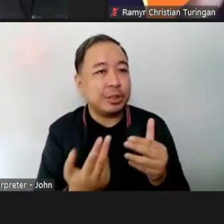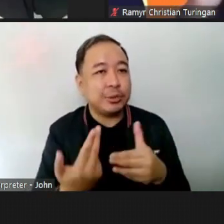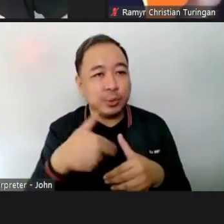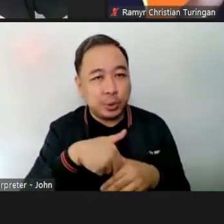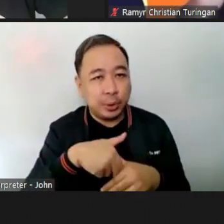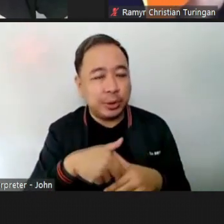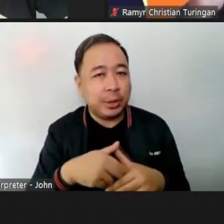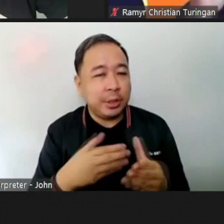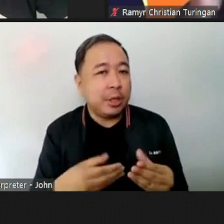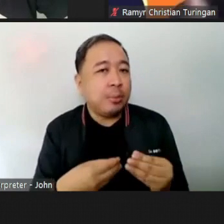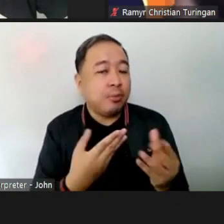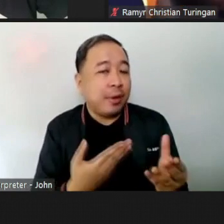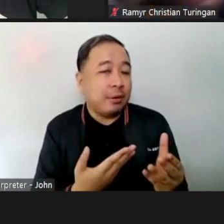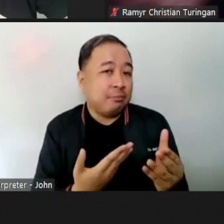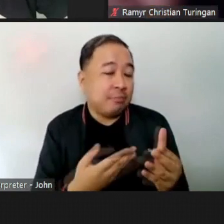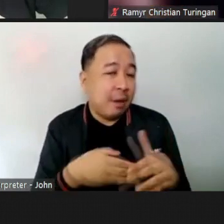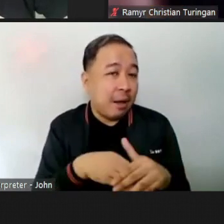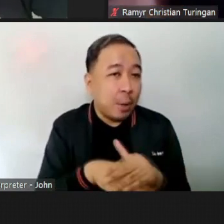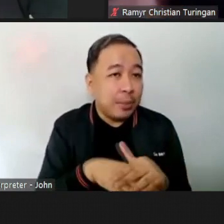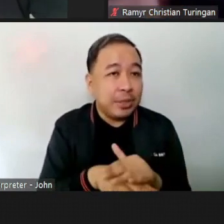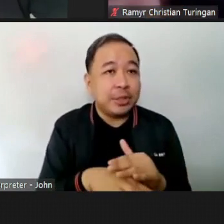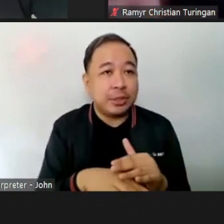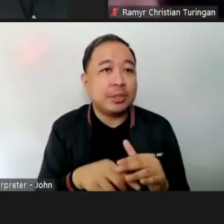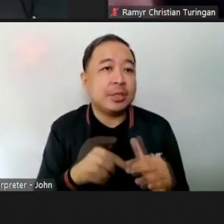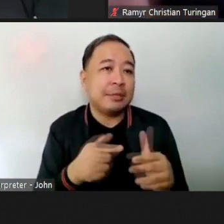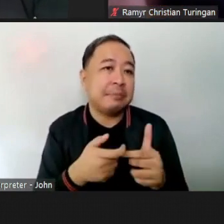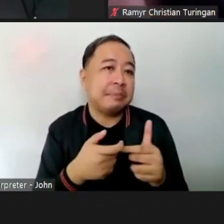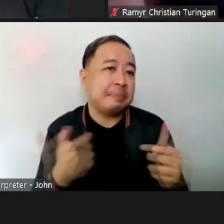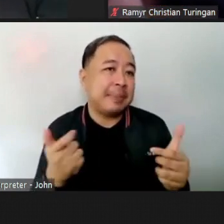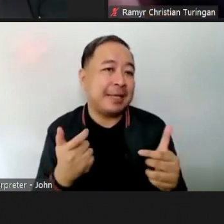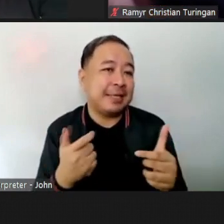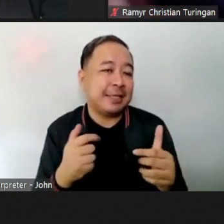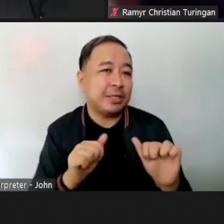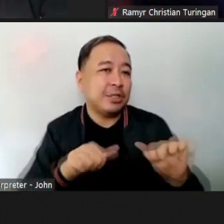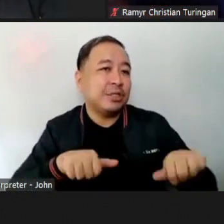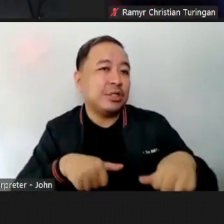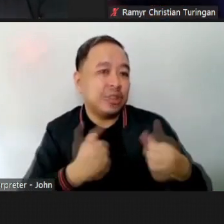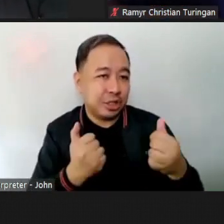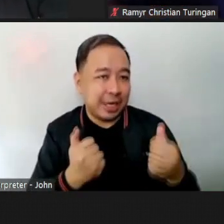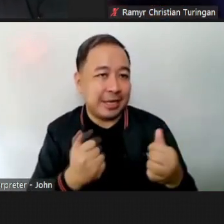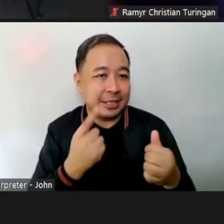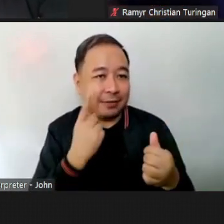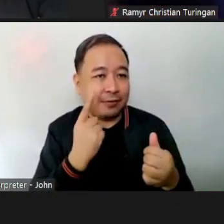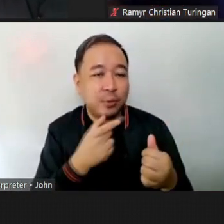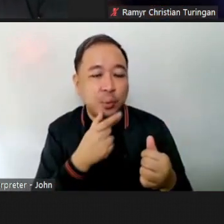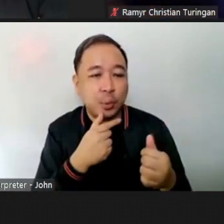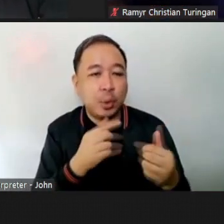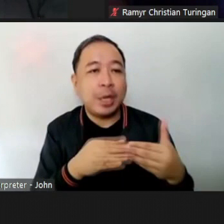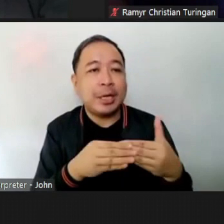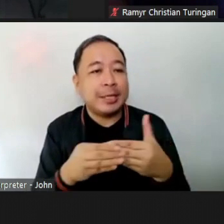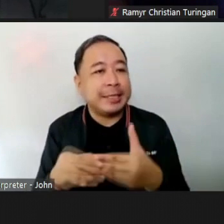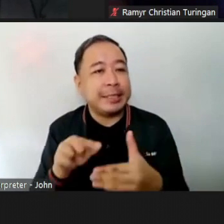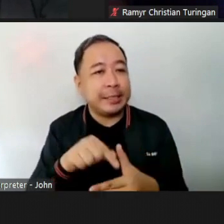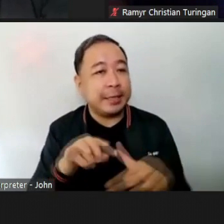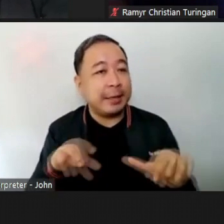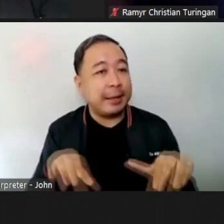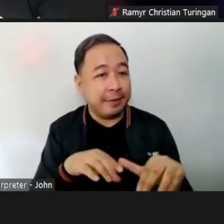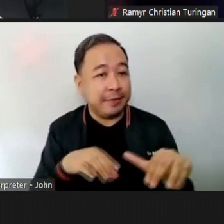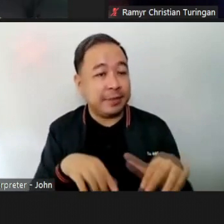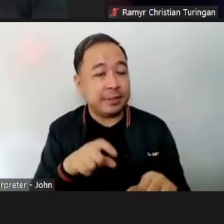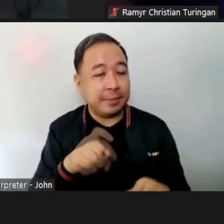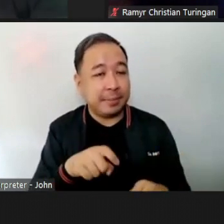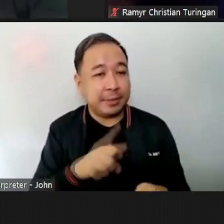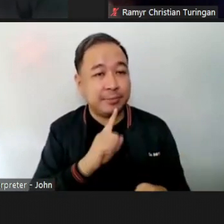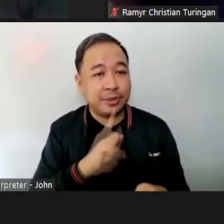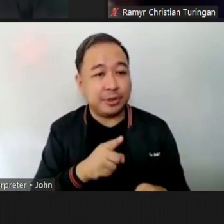provide good accommodation, and that is going to be the big challenge for the implementers of these activities. They have to make sure that